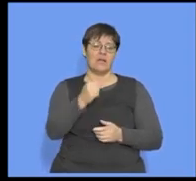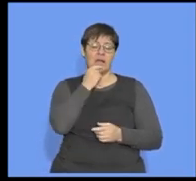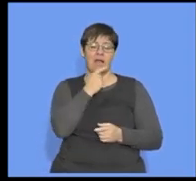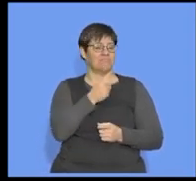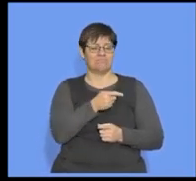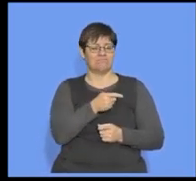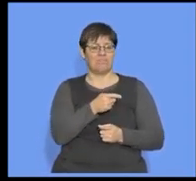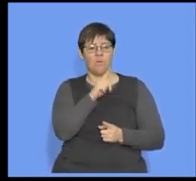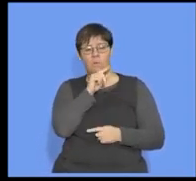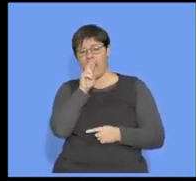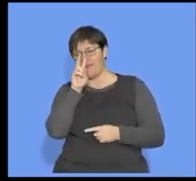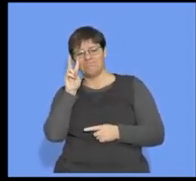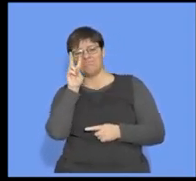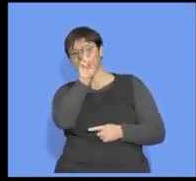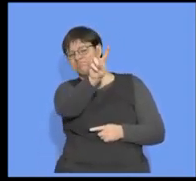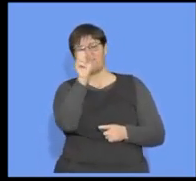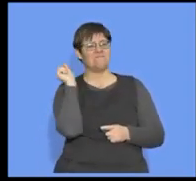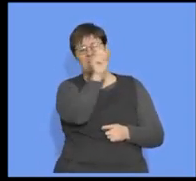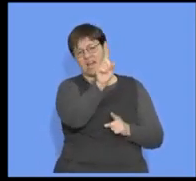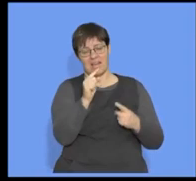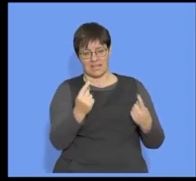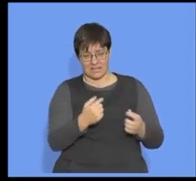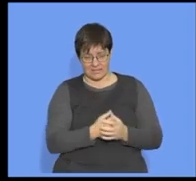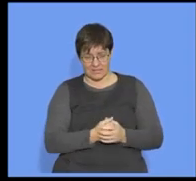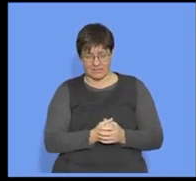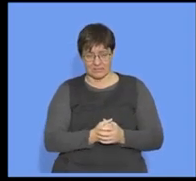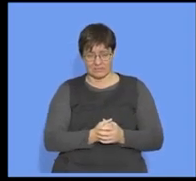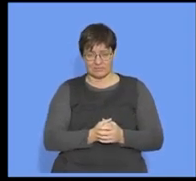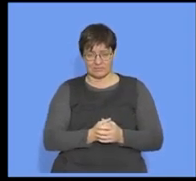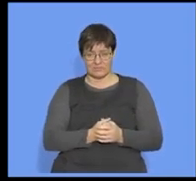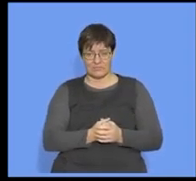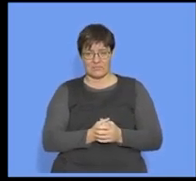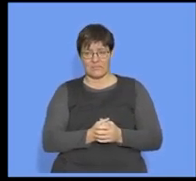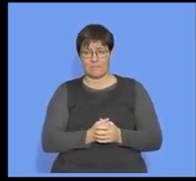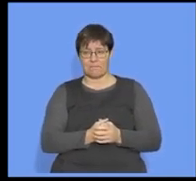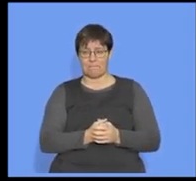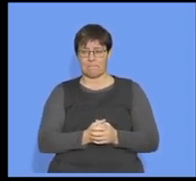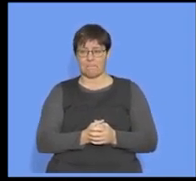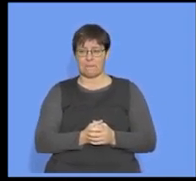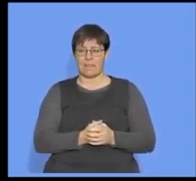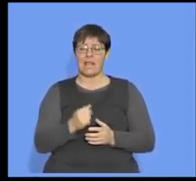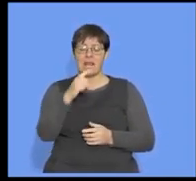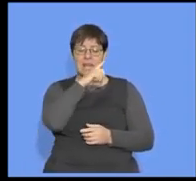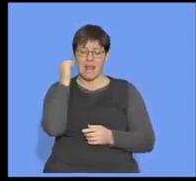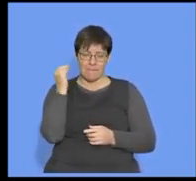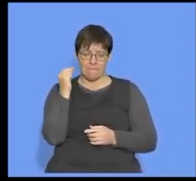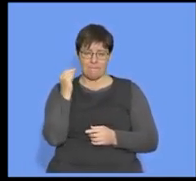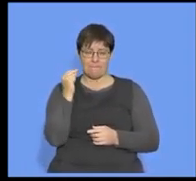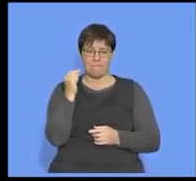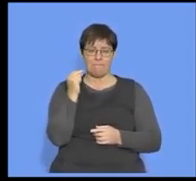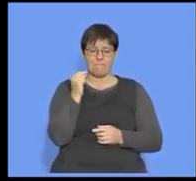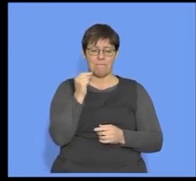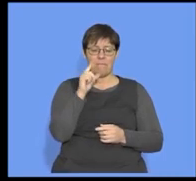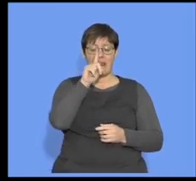at that defect as long-sightedness. Then it says,